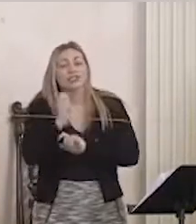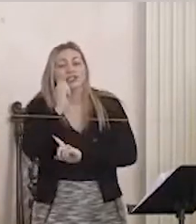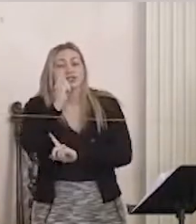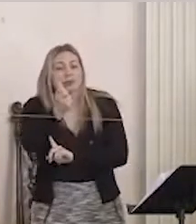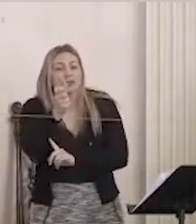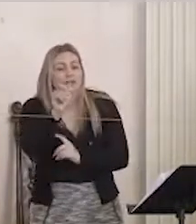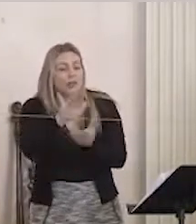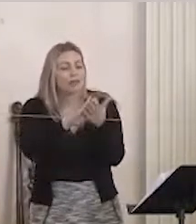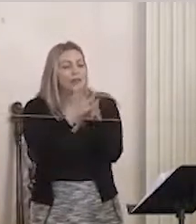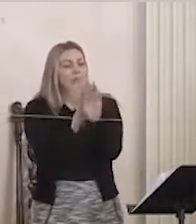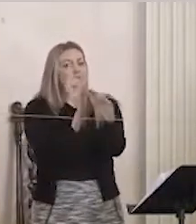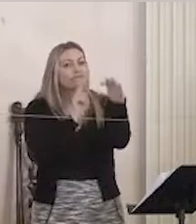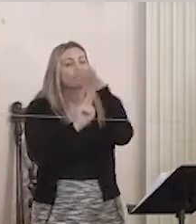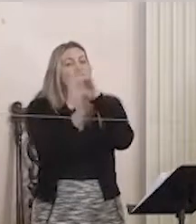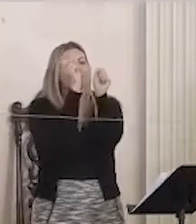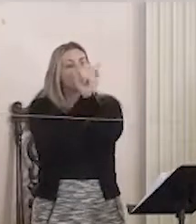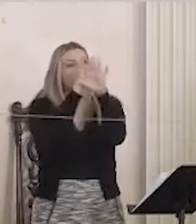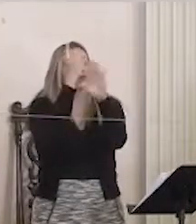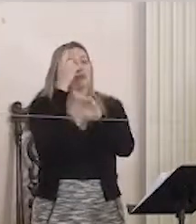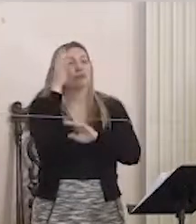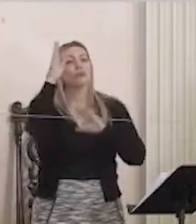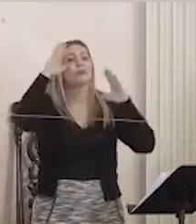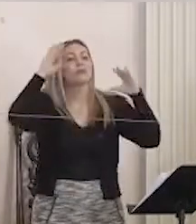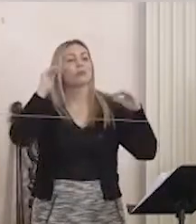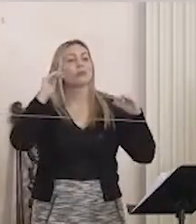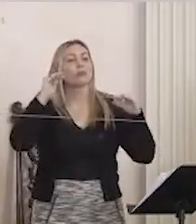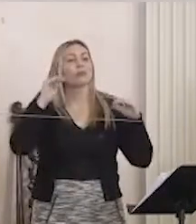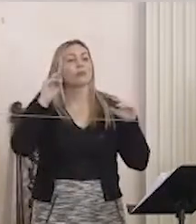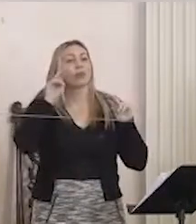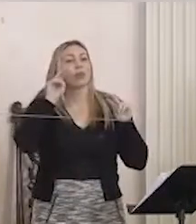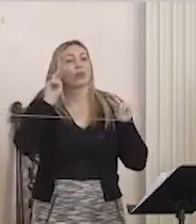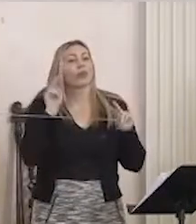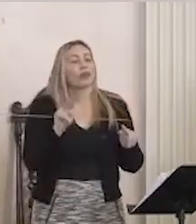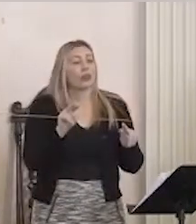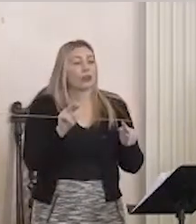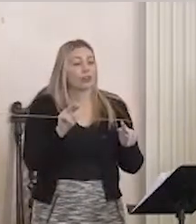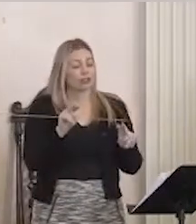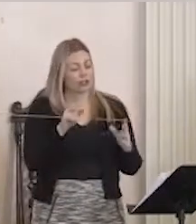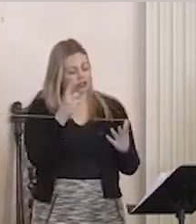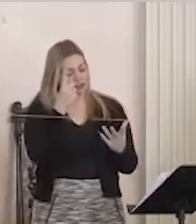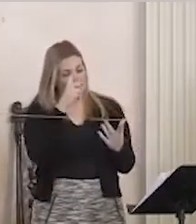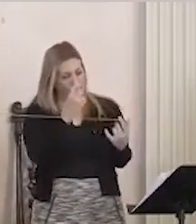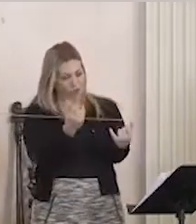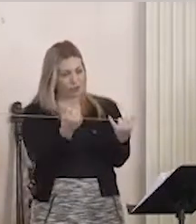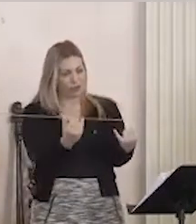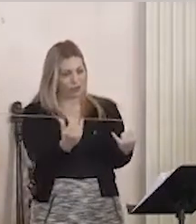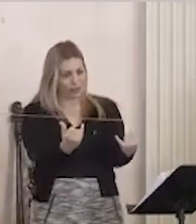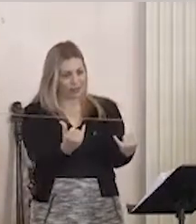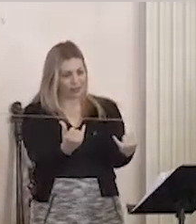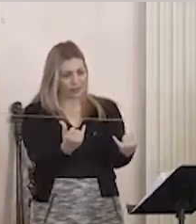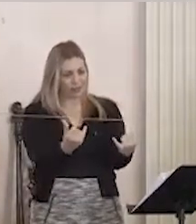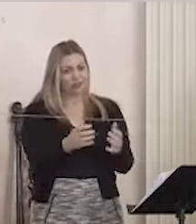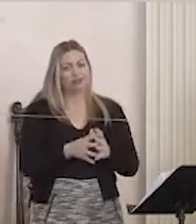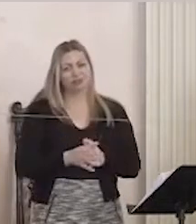a vision of hope. Look well, therefore, to this day.